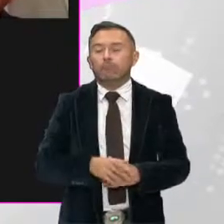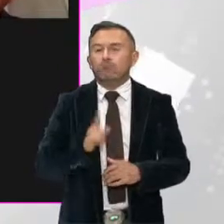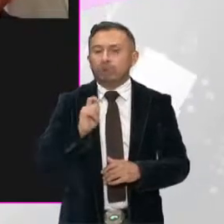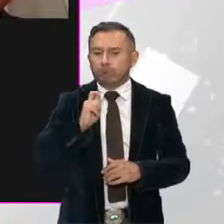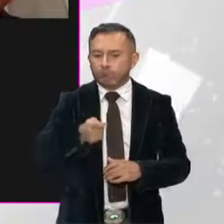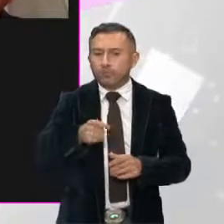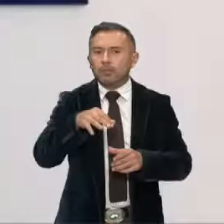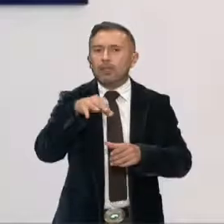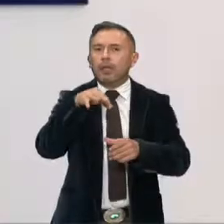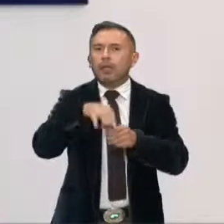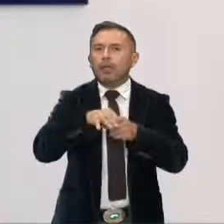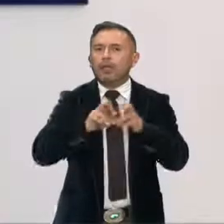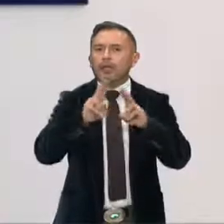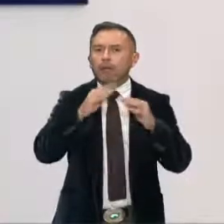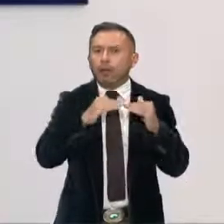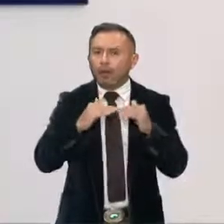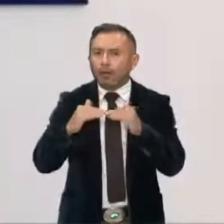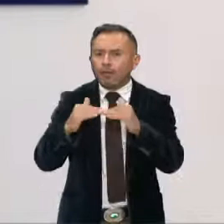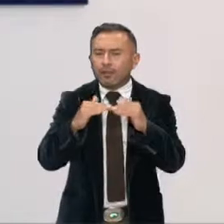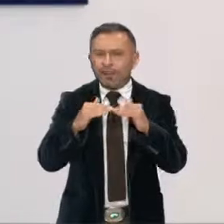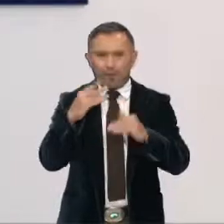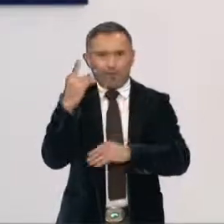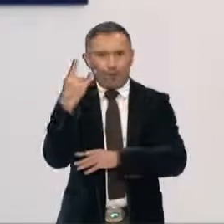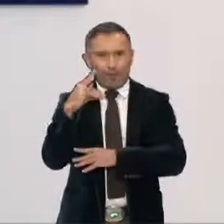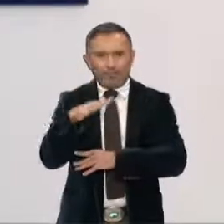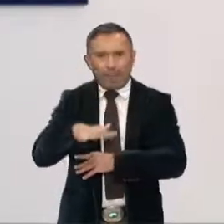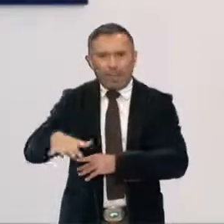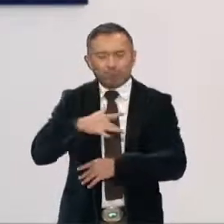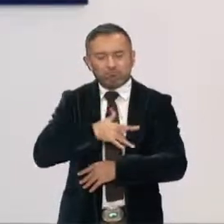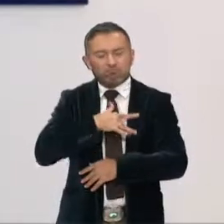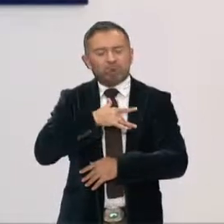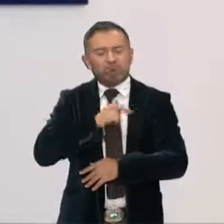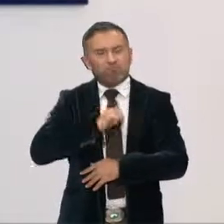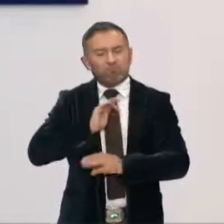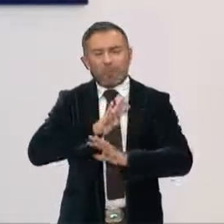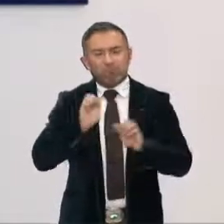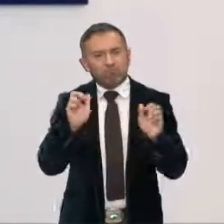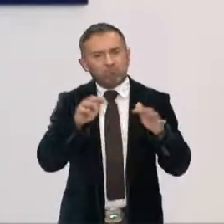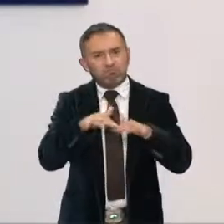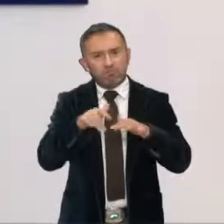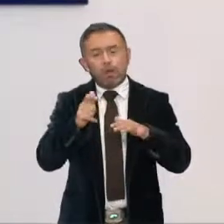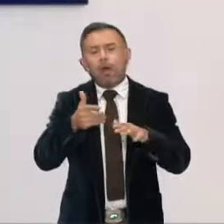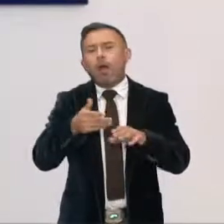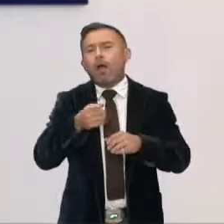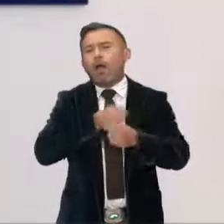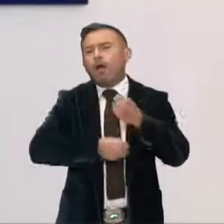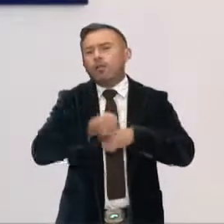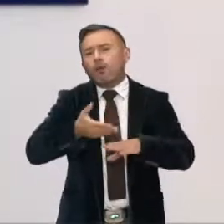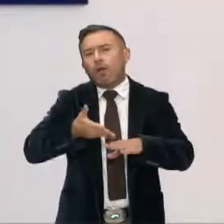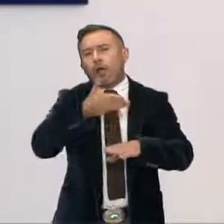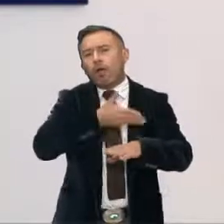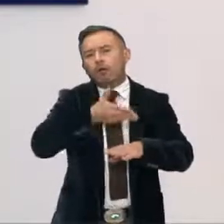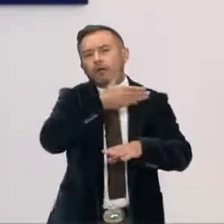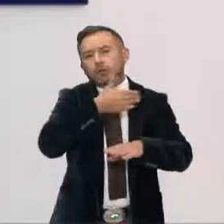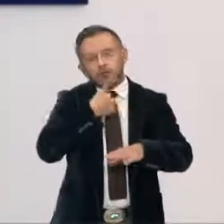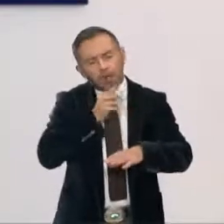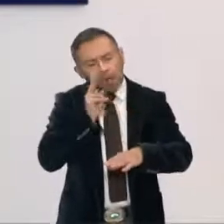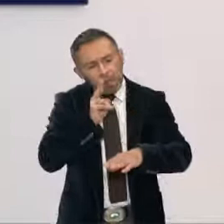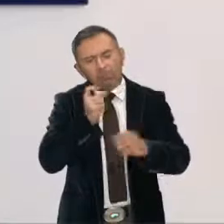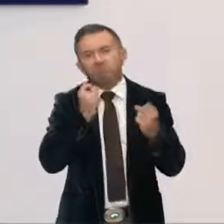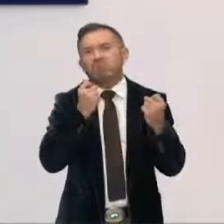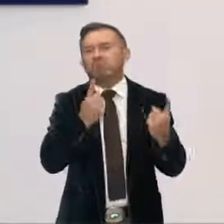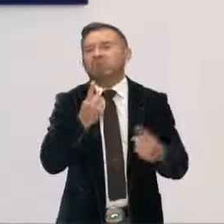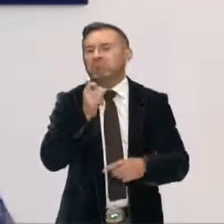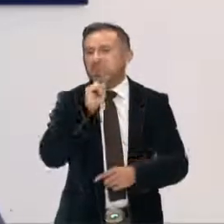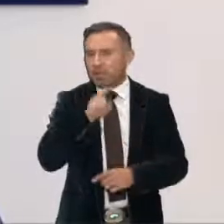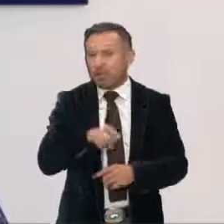this is a democratic vocation that has been instilled in the people in Bolivia. Also, we have seen this